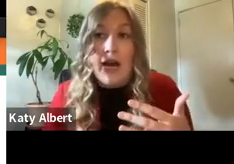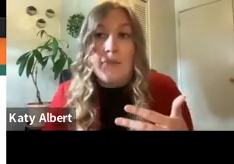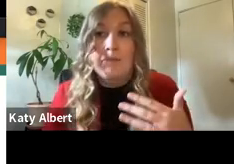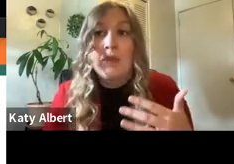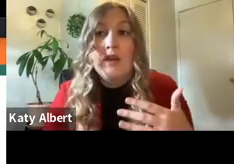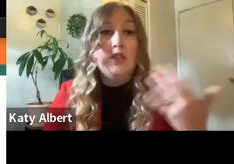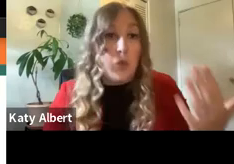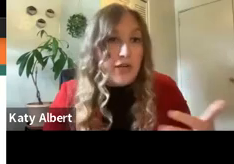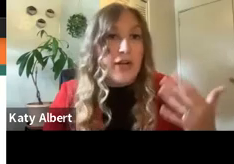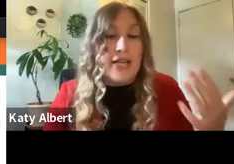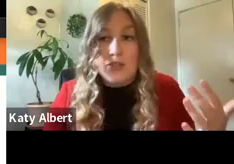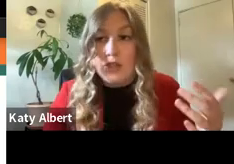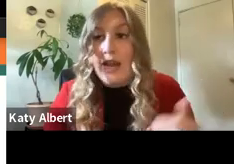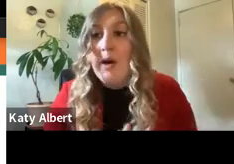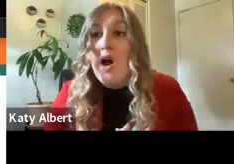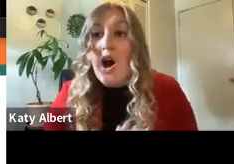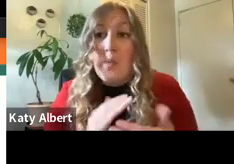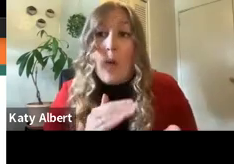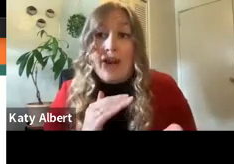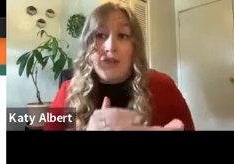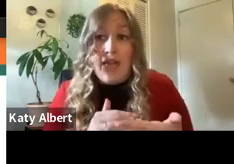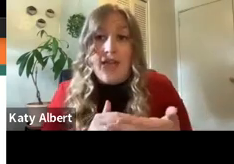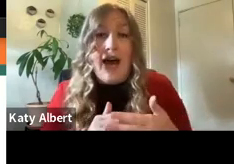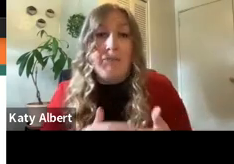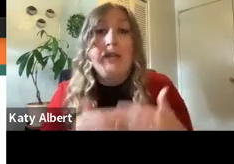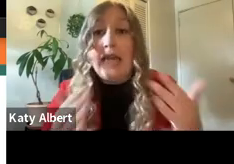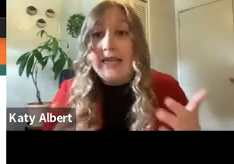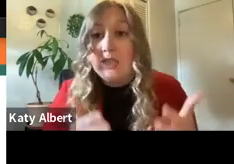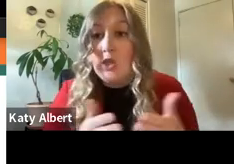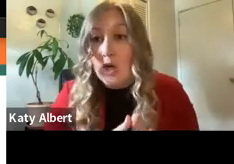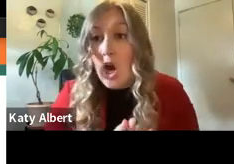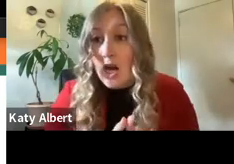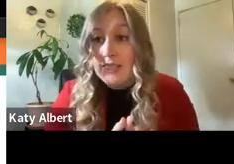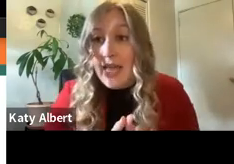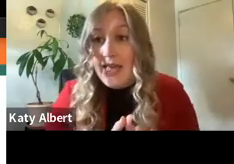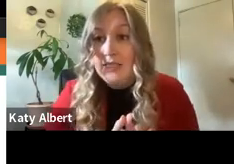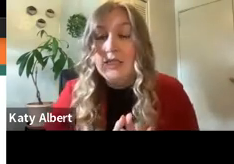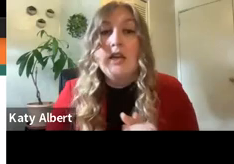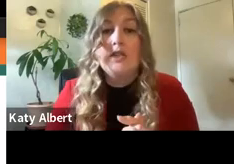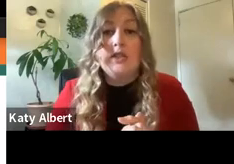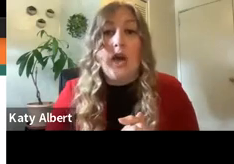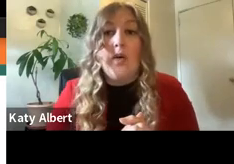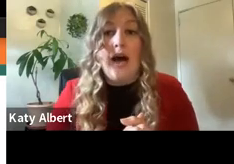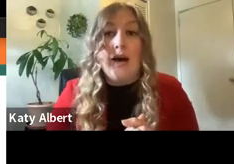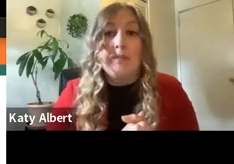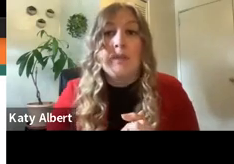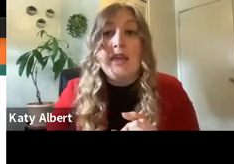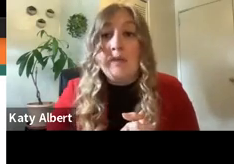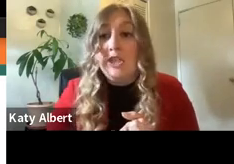Facebook, Twitter, Instagram, on where they place your content.